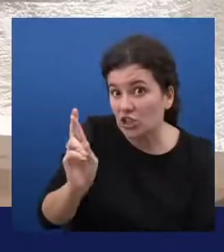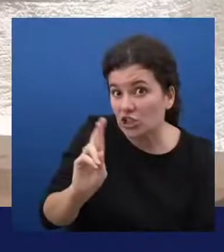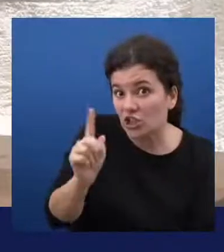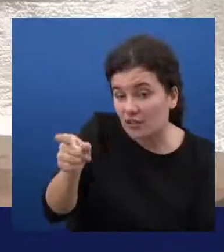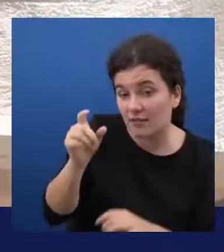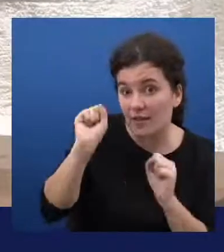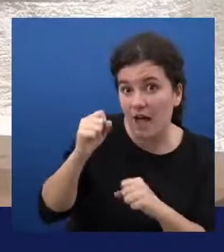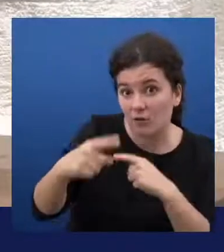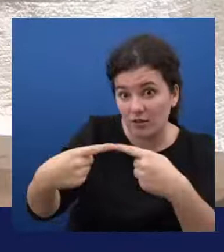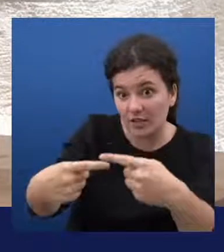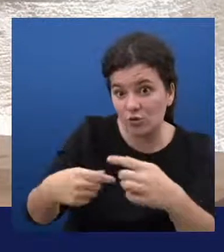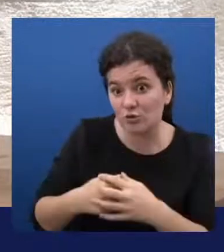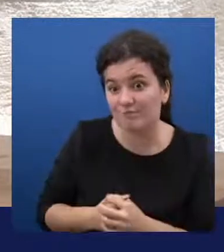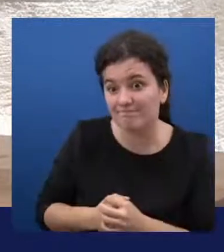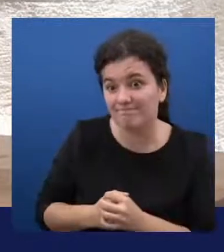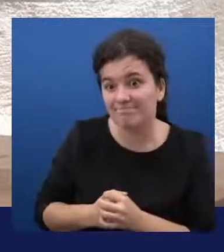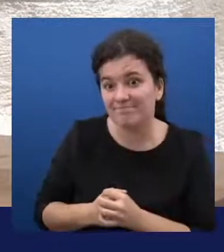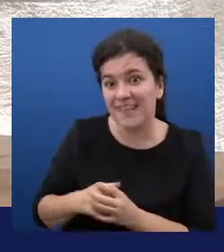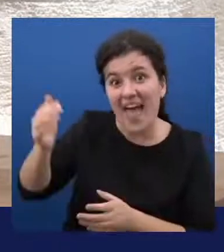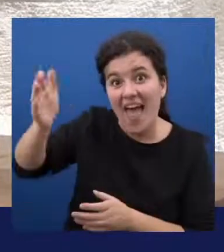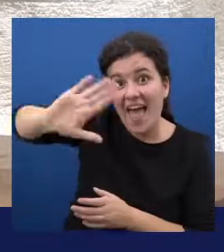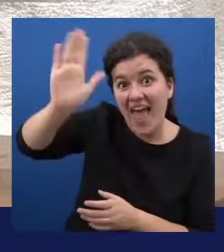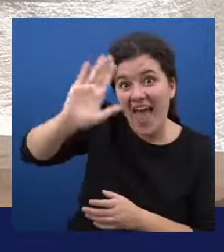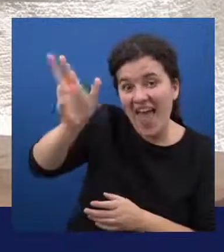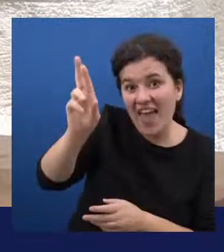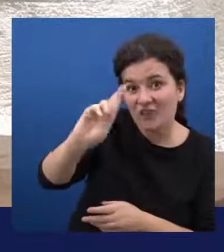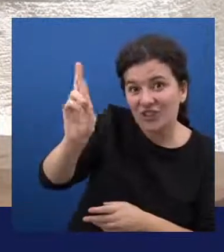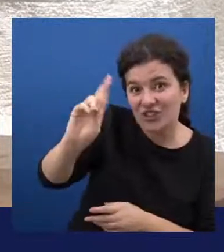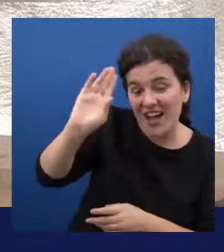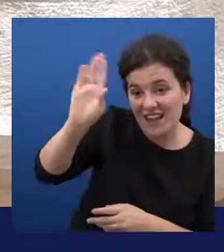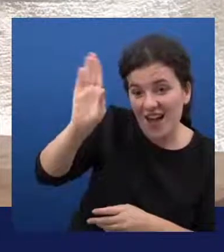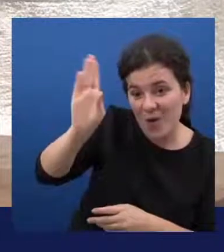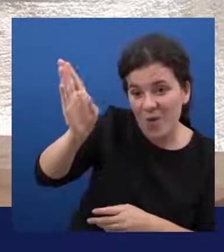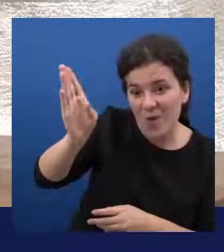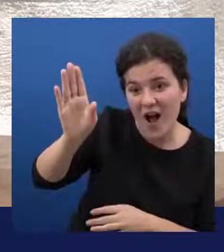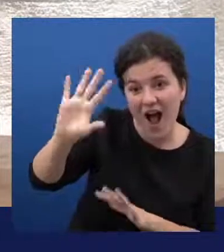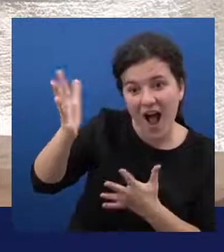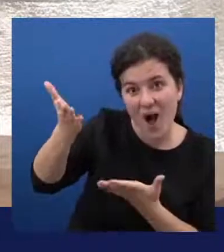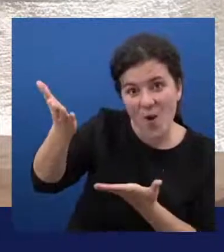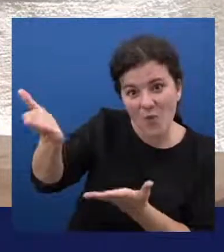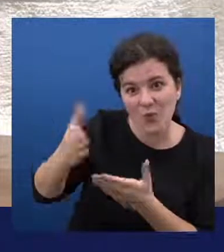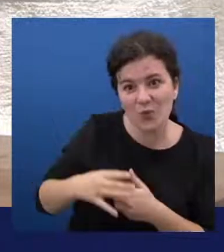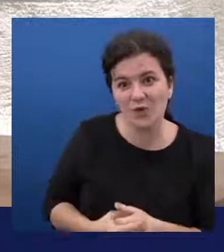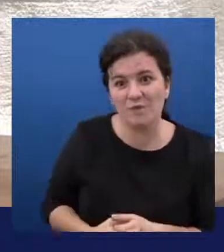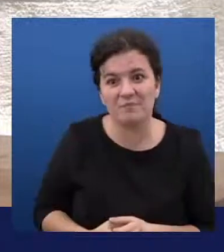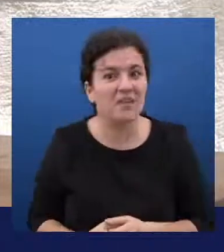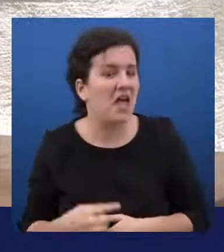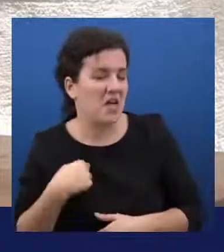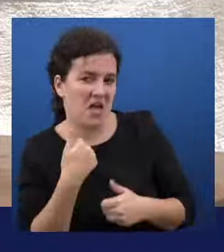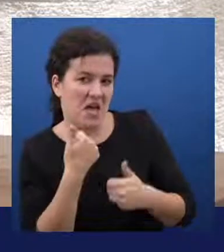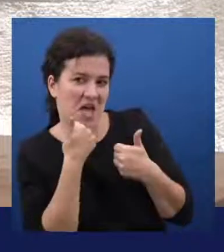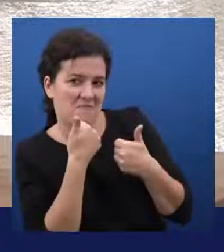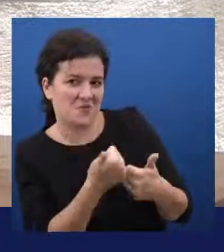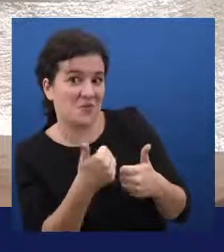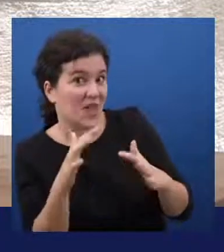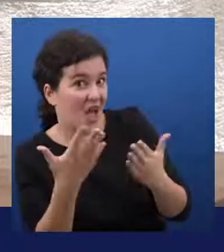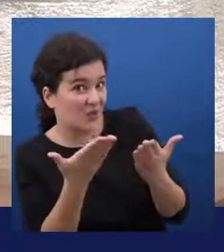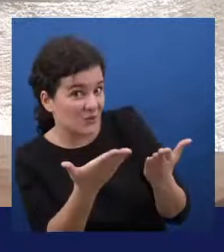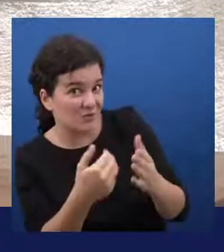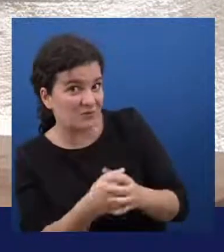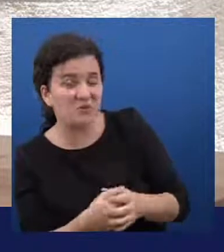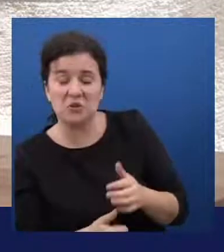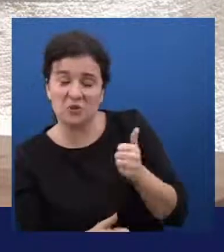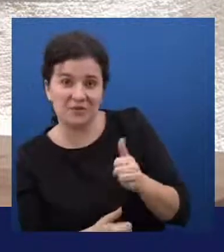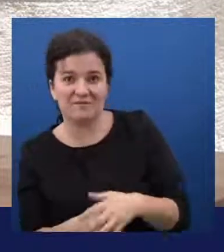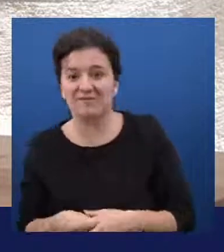gift card from Amazon. I'm here. I'm well, sir. How are you? We're choosing the best, the most funny tweet. And look, my audio worked